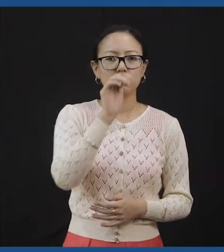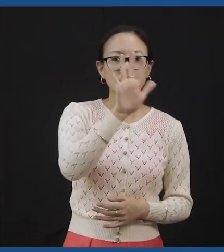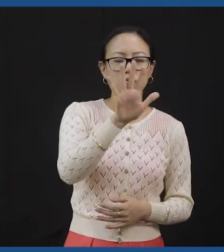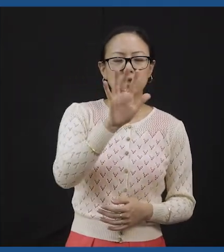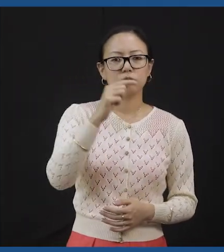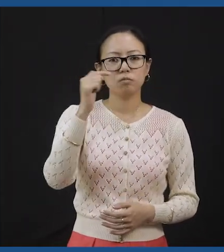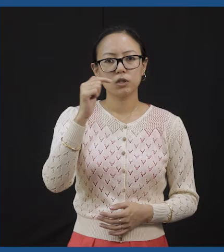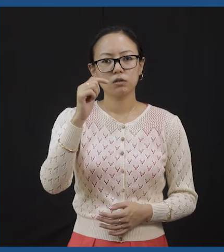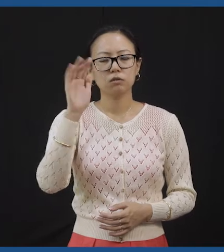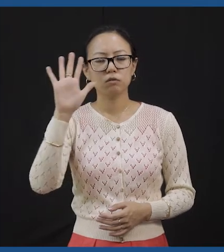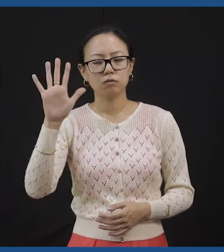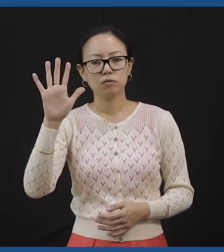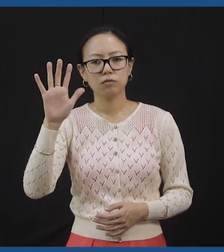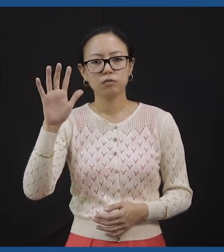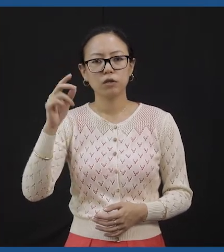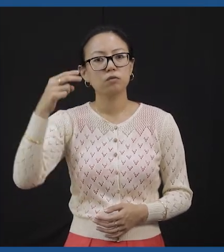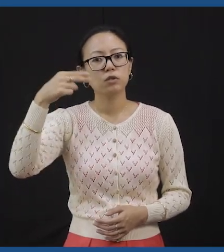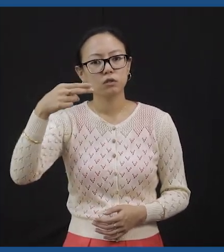will be 4.